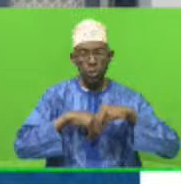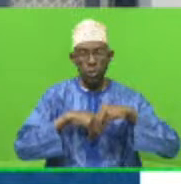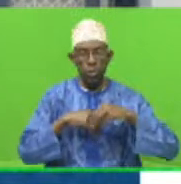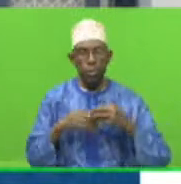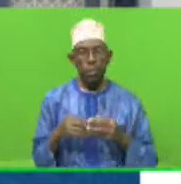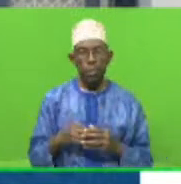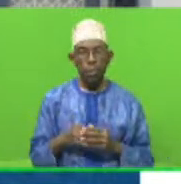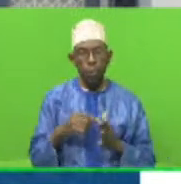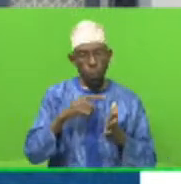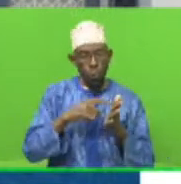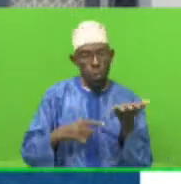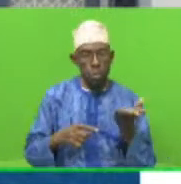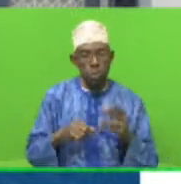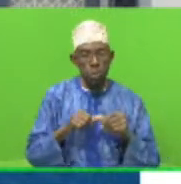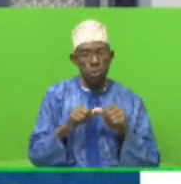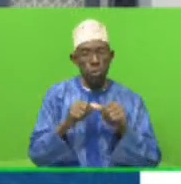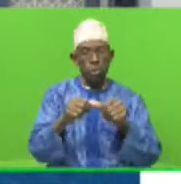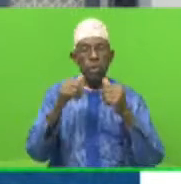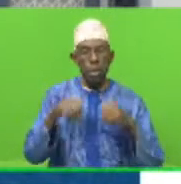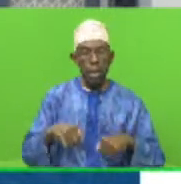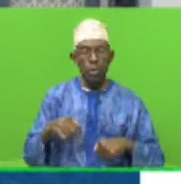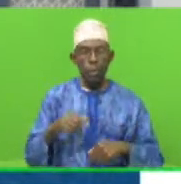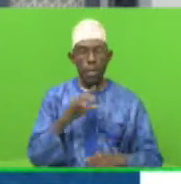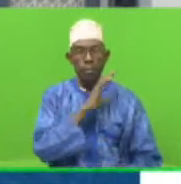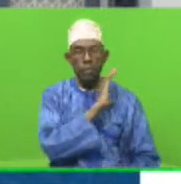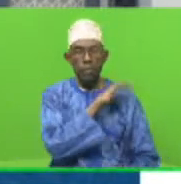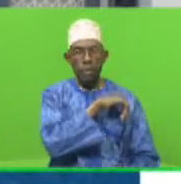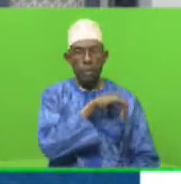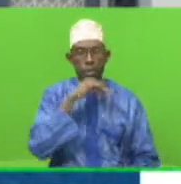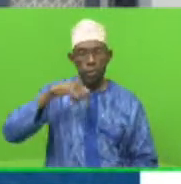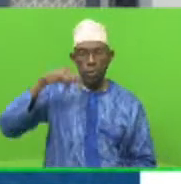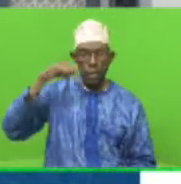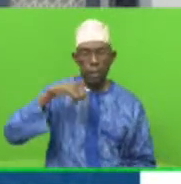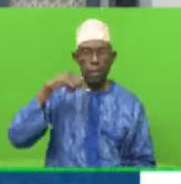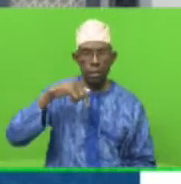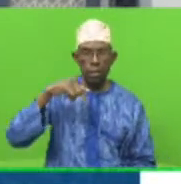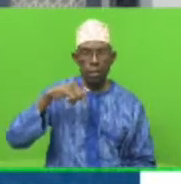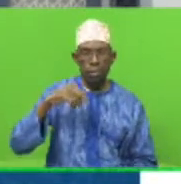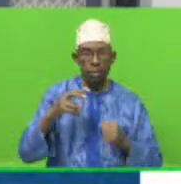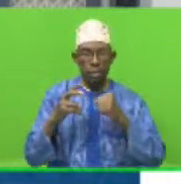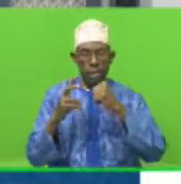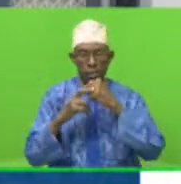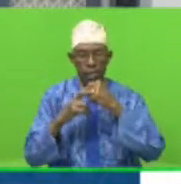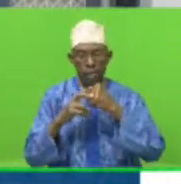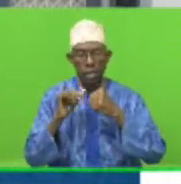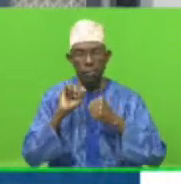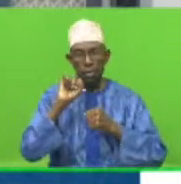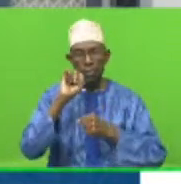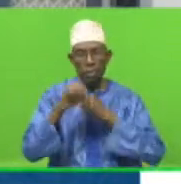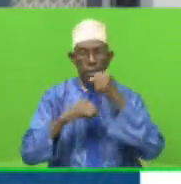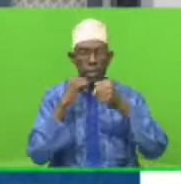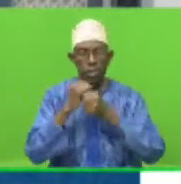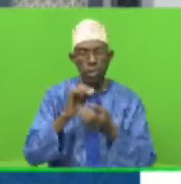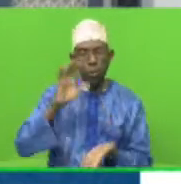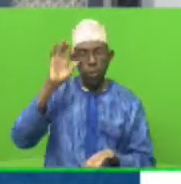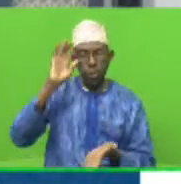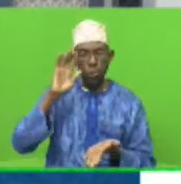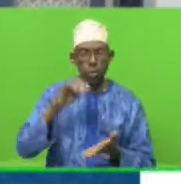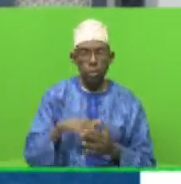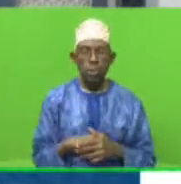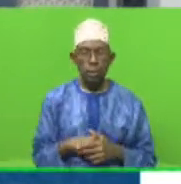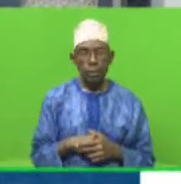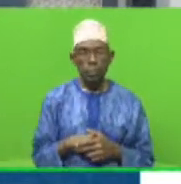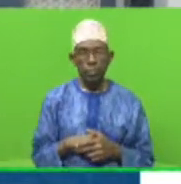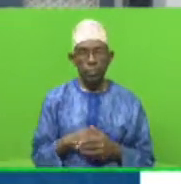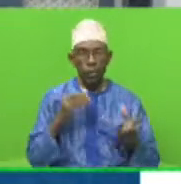fitra. What is going on in Gaza today and for 75 years and more